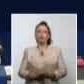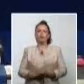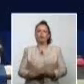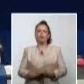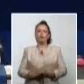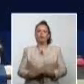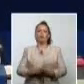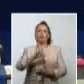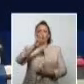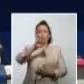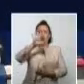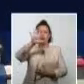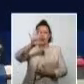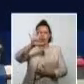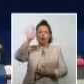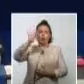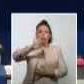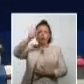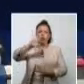55% were male,